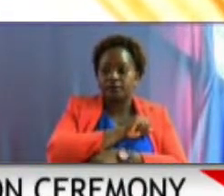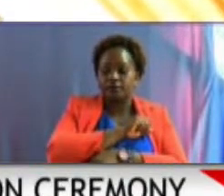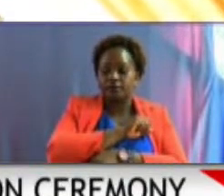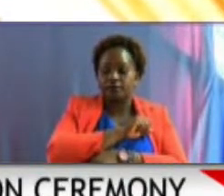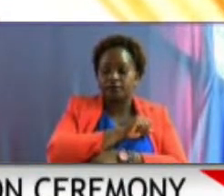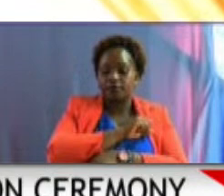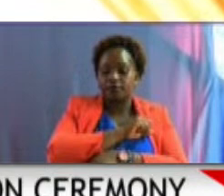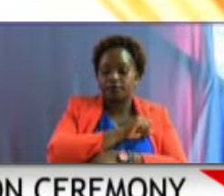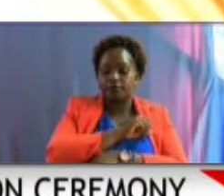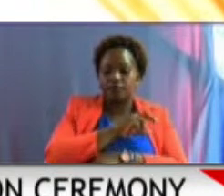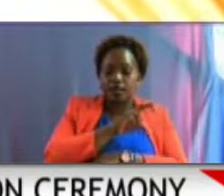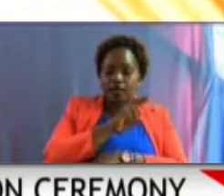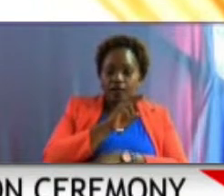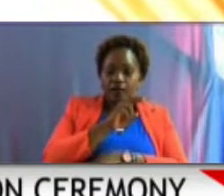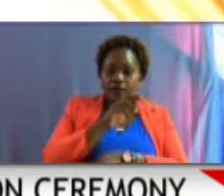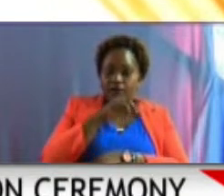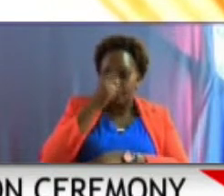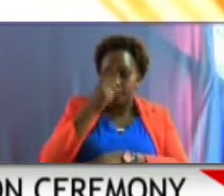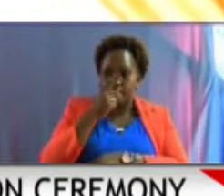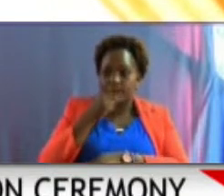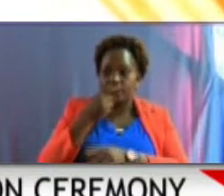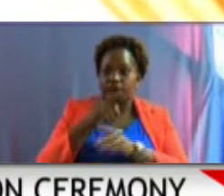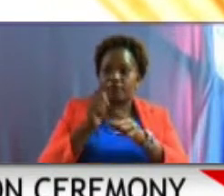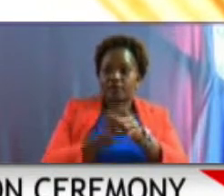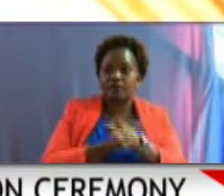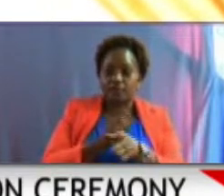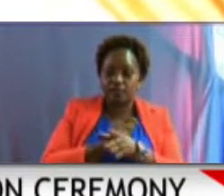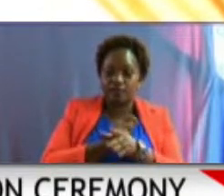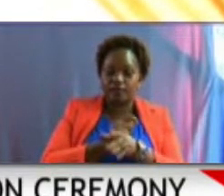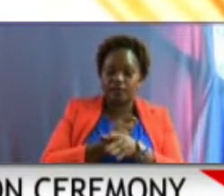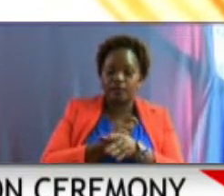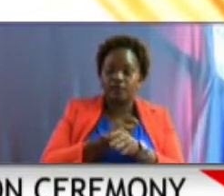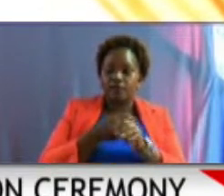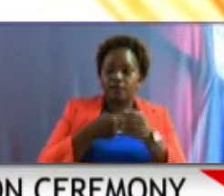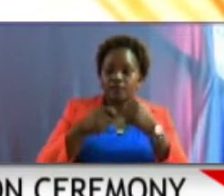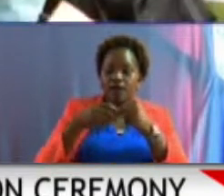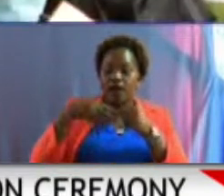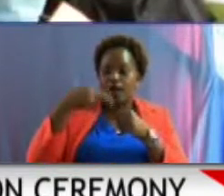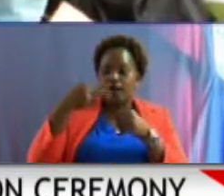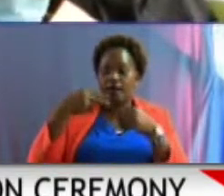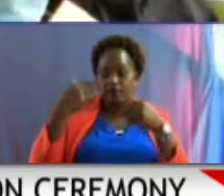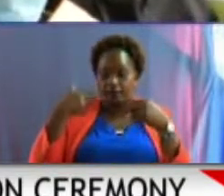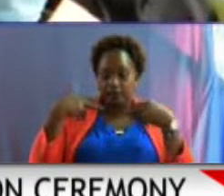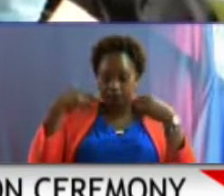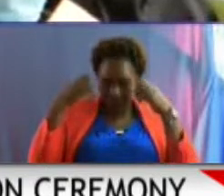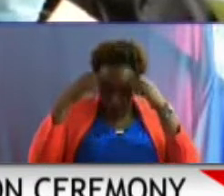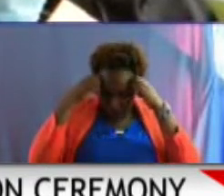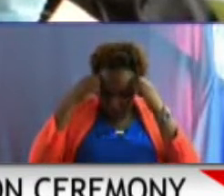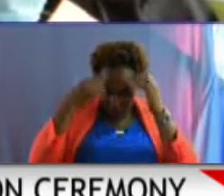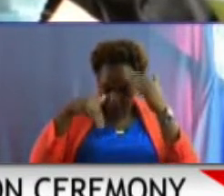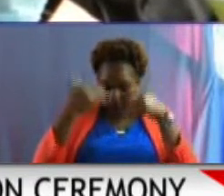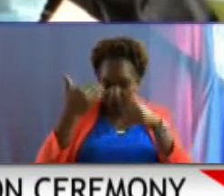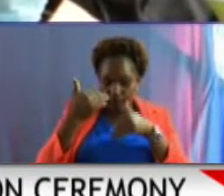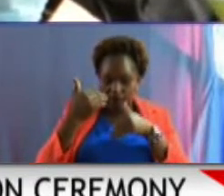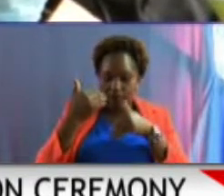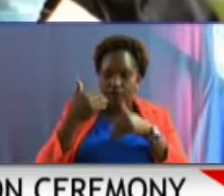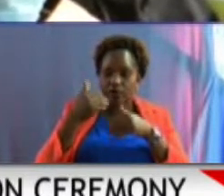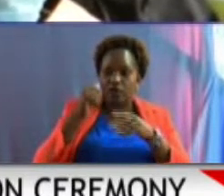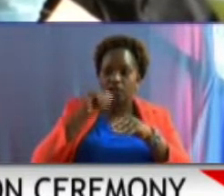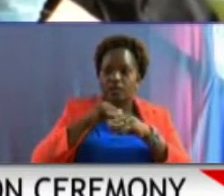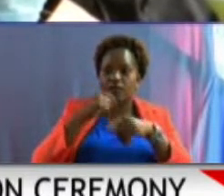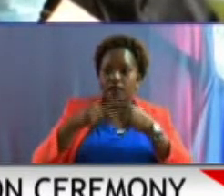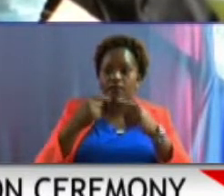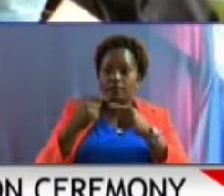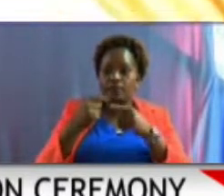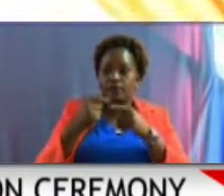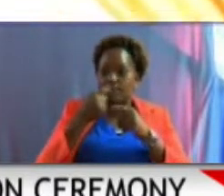Mr. Chancellor, sir, due to the rapidly changing global trends in higher education, the university is in the process of